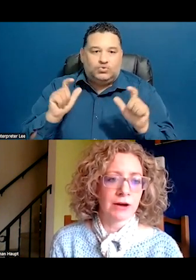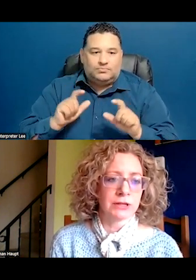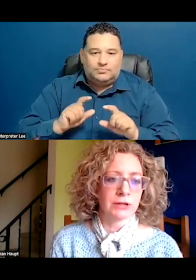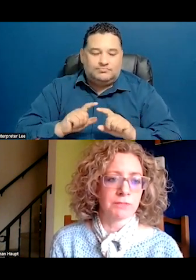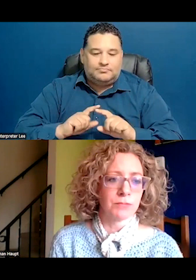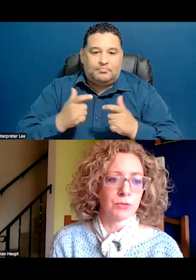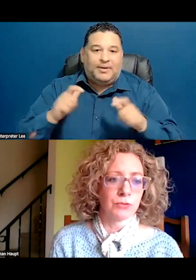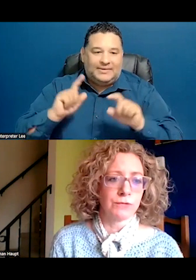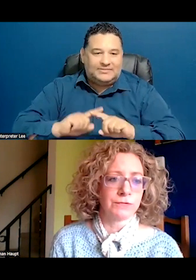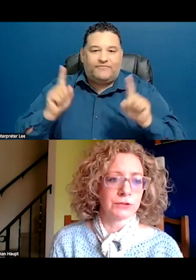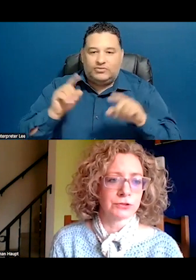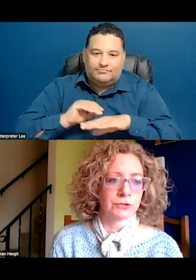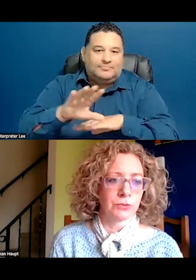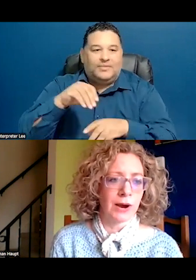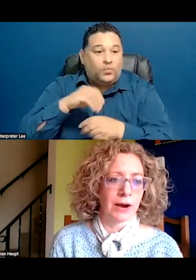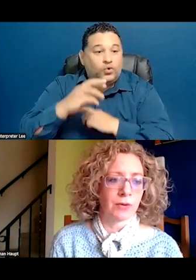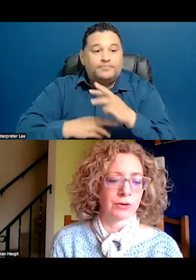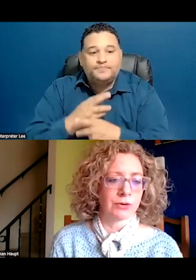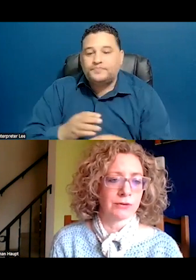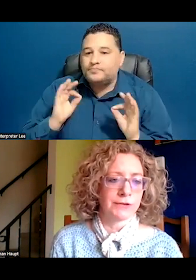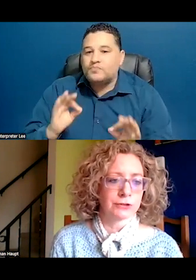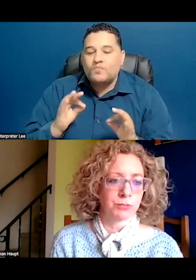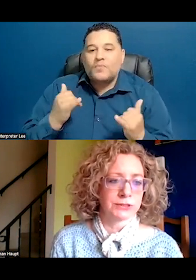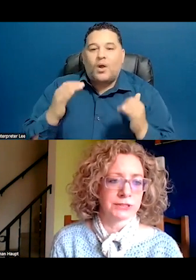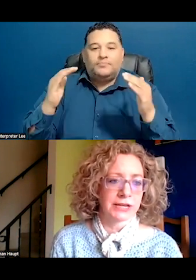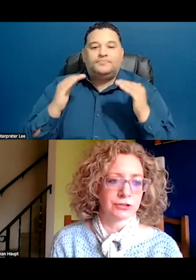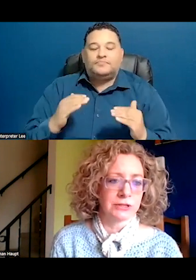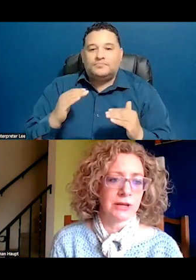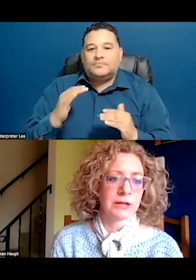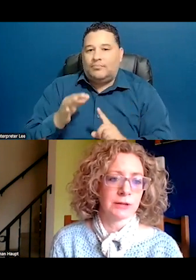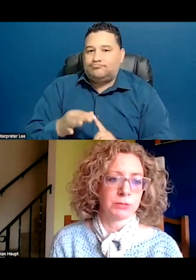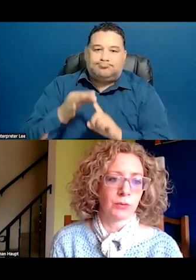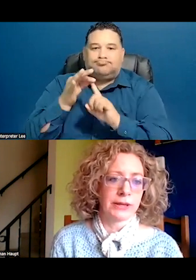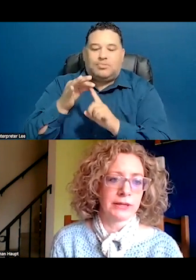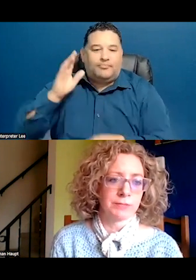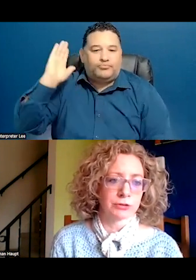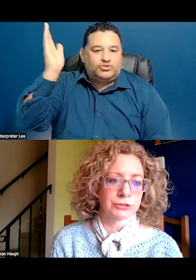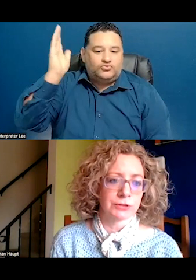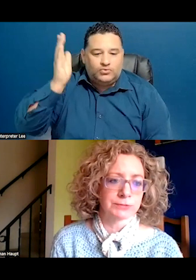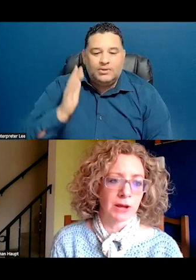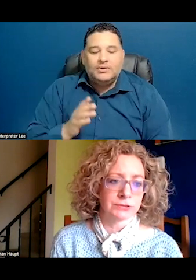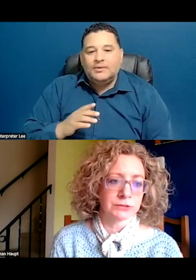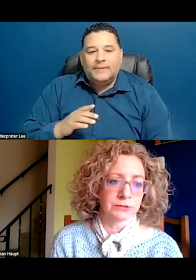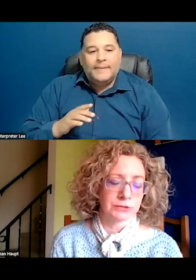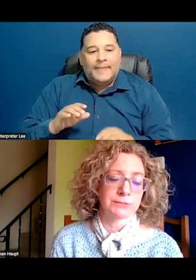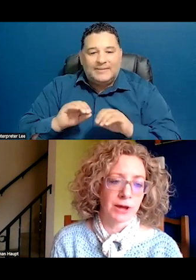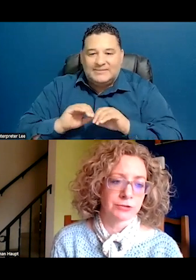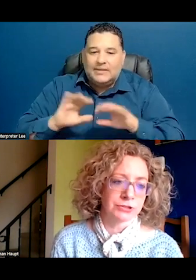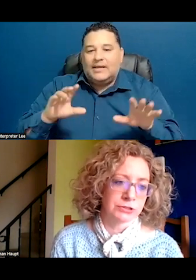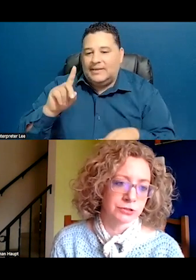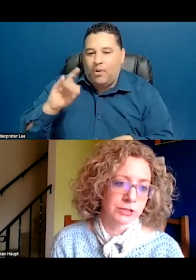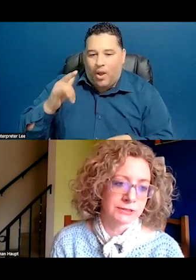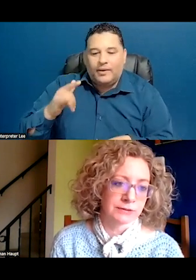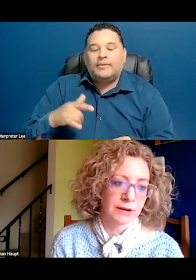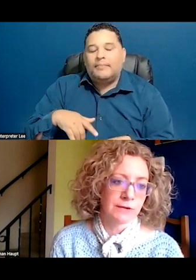Great, we're now gonna move to our featured presentation, Deploying Emergency